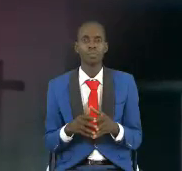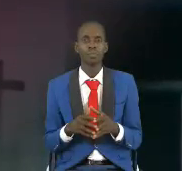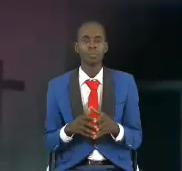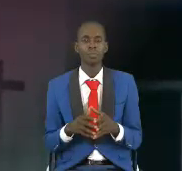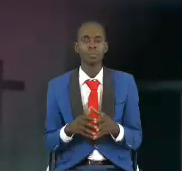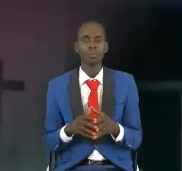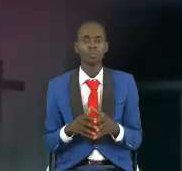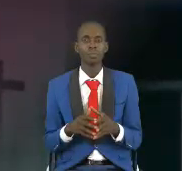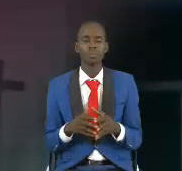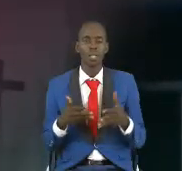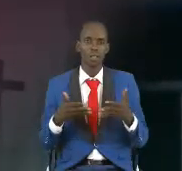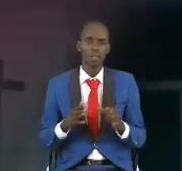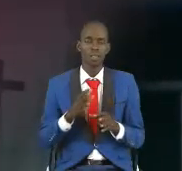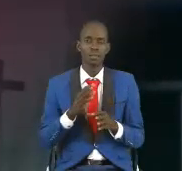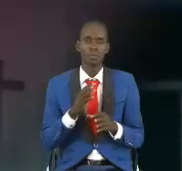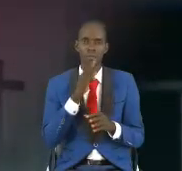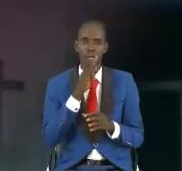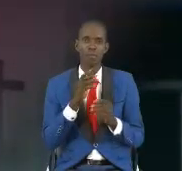Let's be fast.